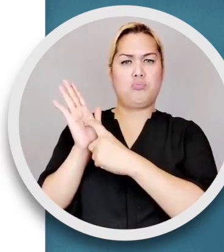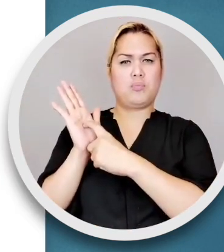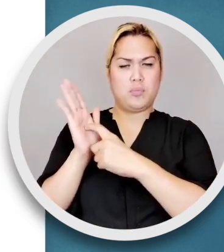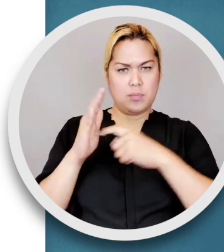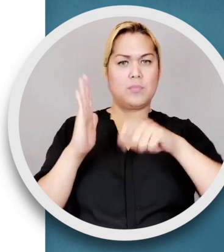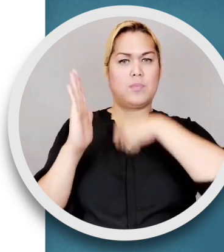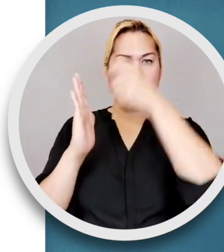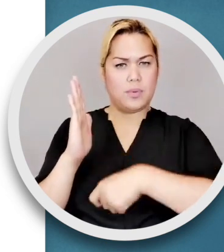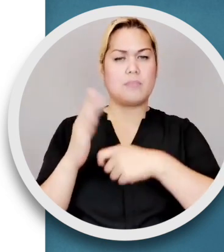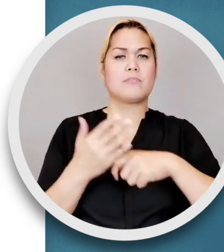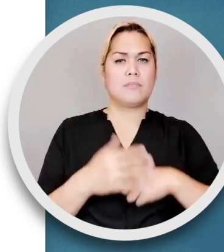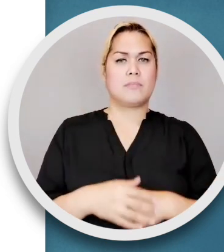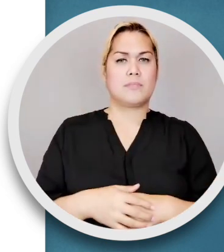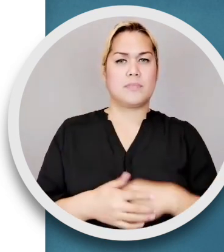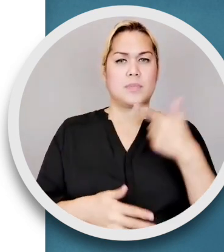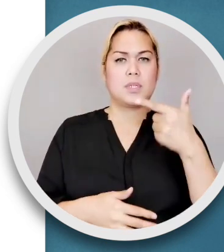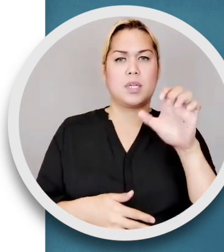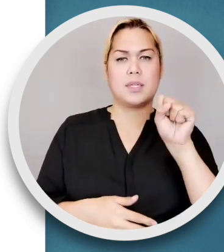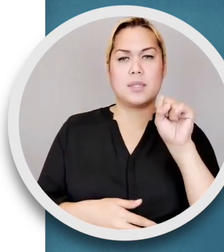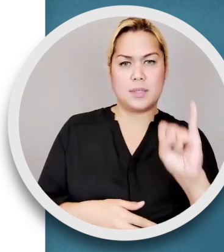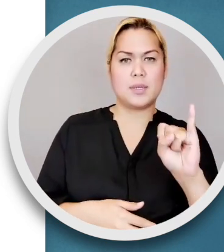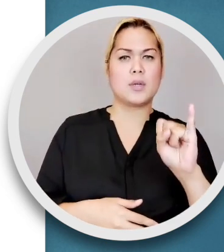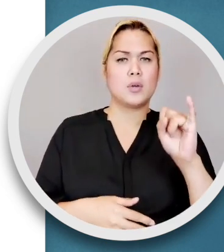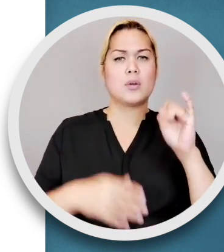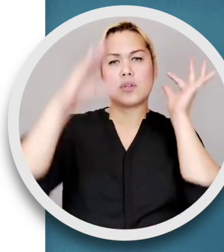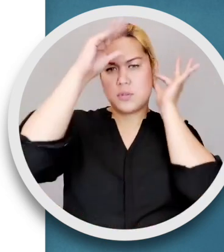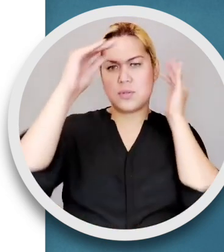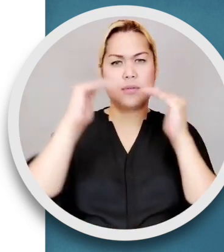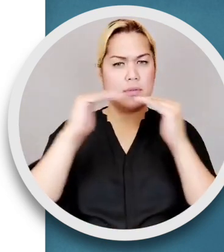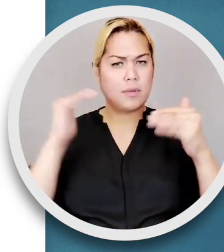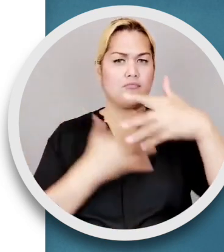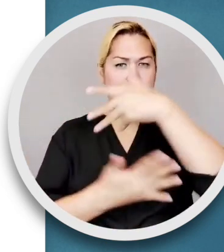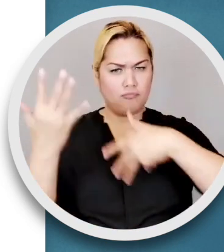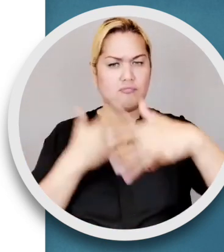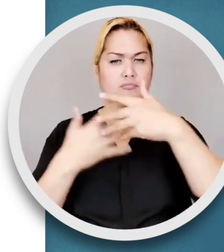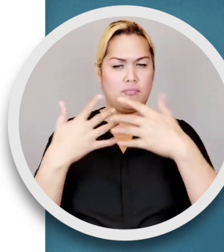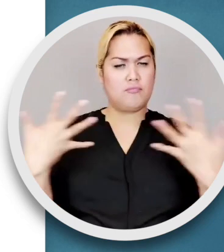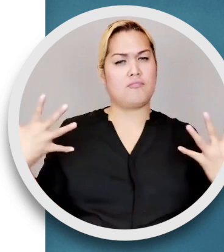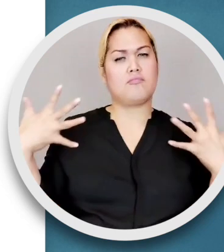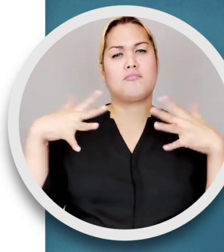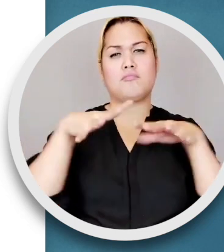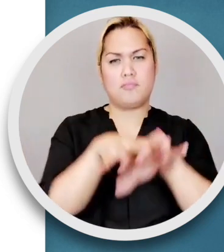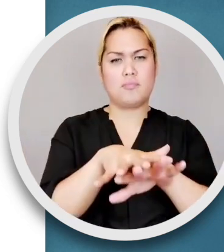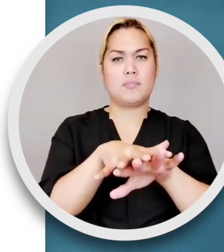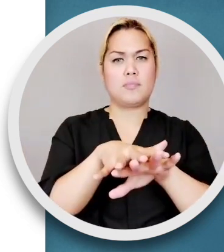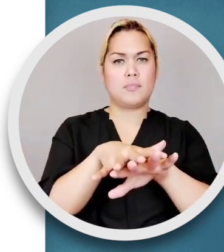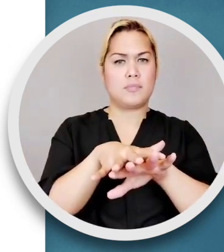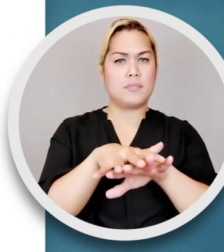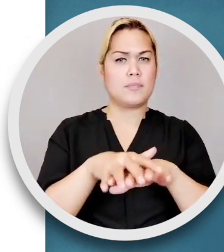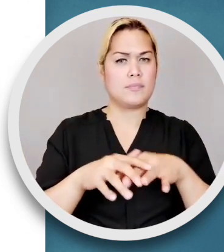and where the guidance notes and tools can be applied. SARD is also establishing a